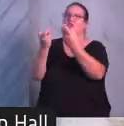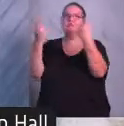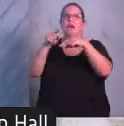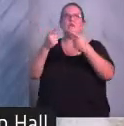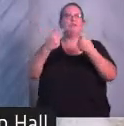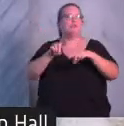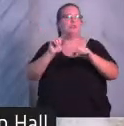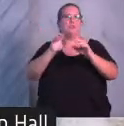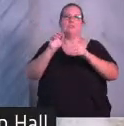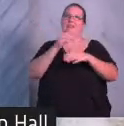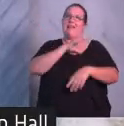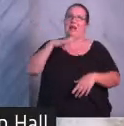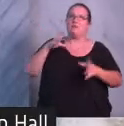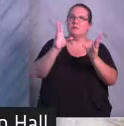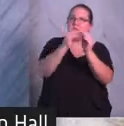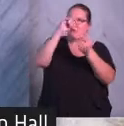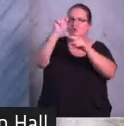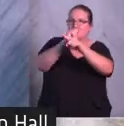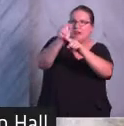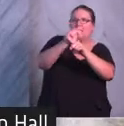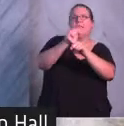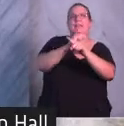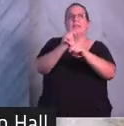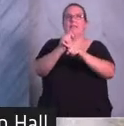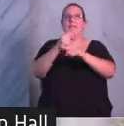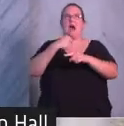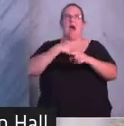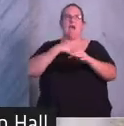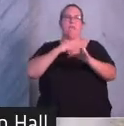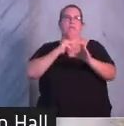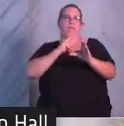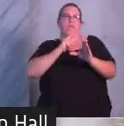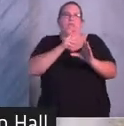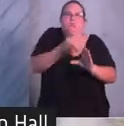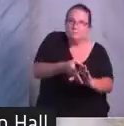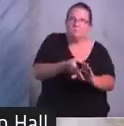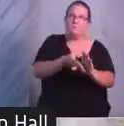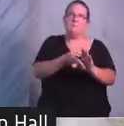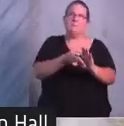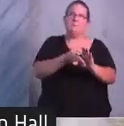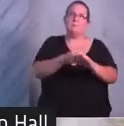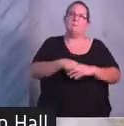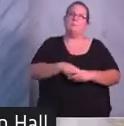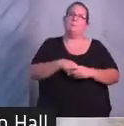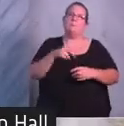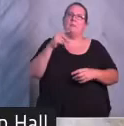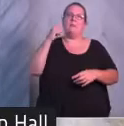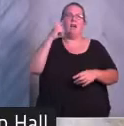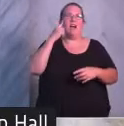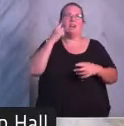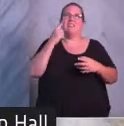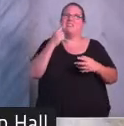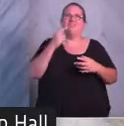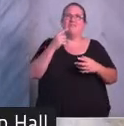for training and for understanding, and it has drawn me in. And I think that there's so little to